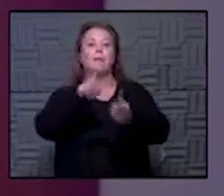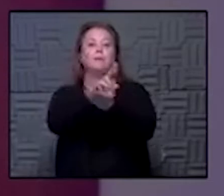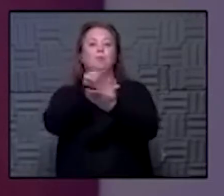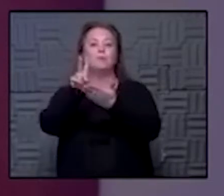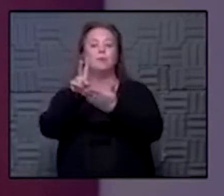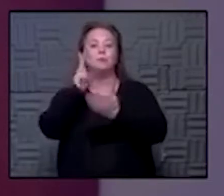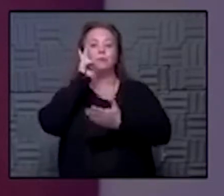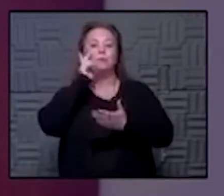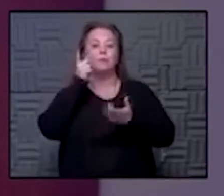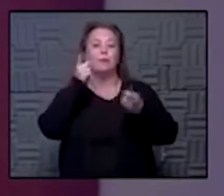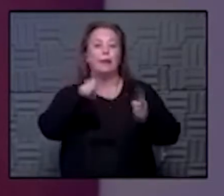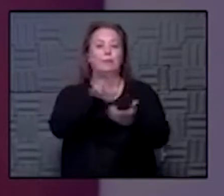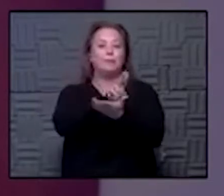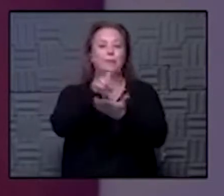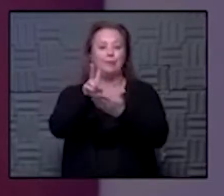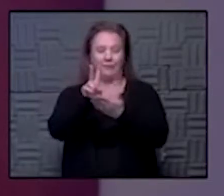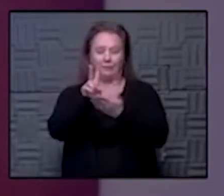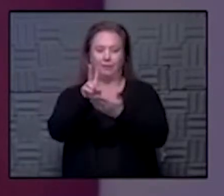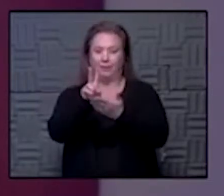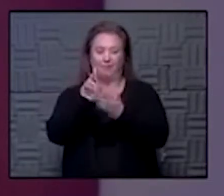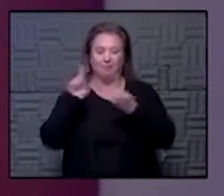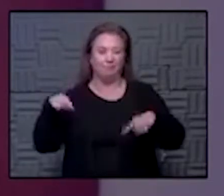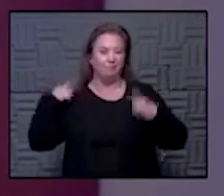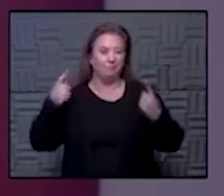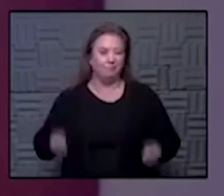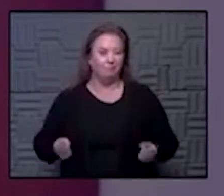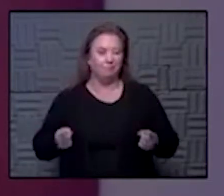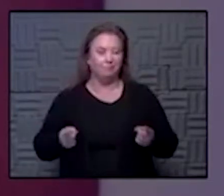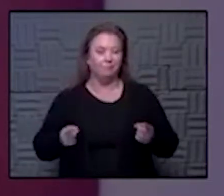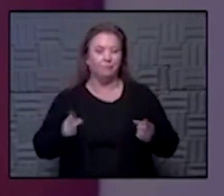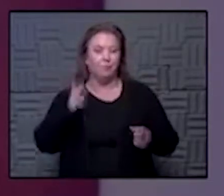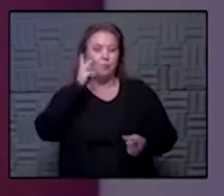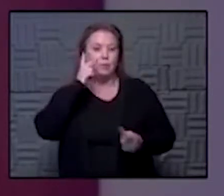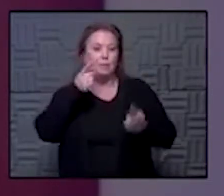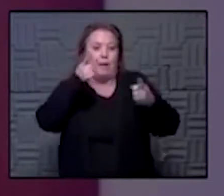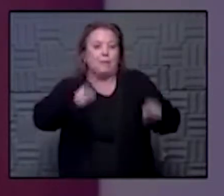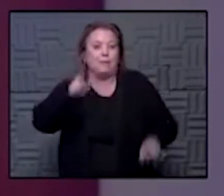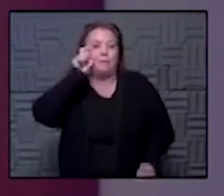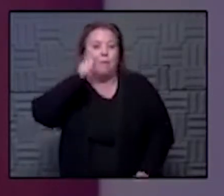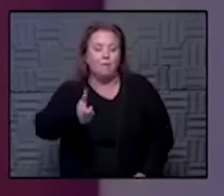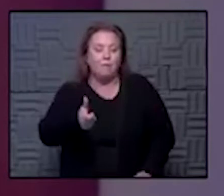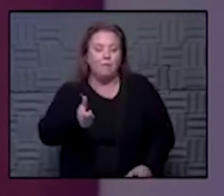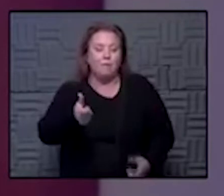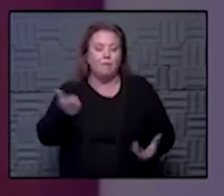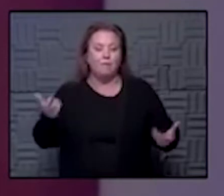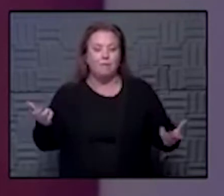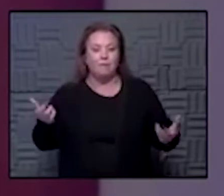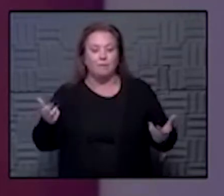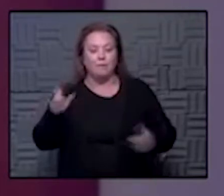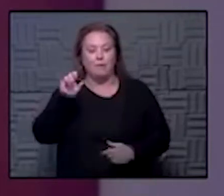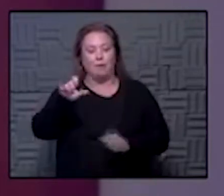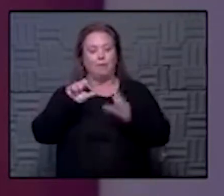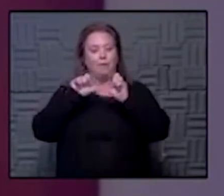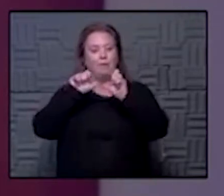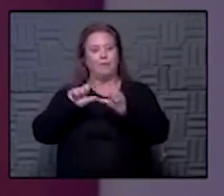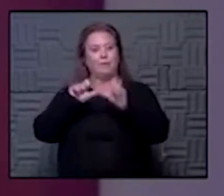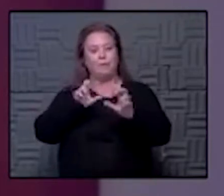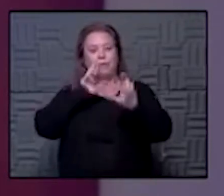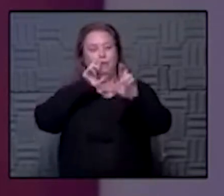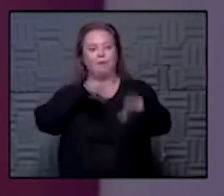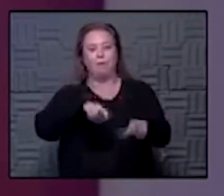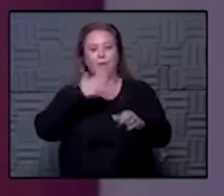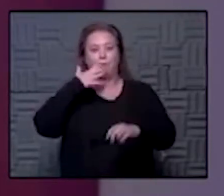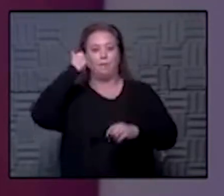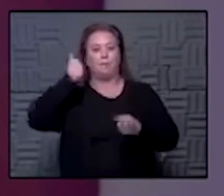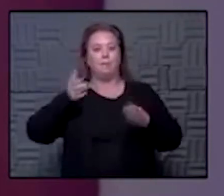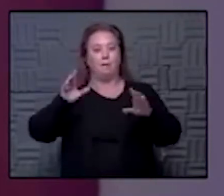and that's been, we'll see what happens tomorrow. So I think we're just going to continue to react the